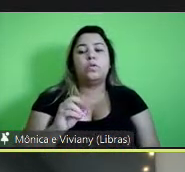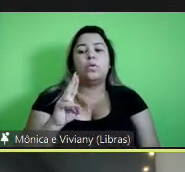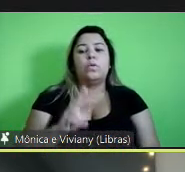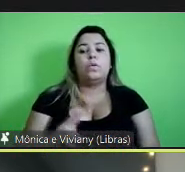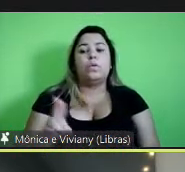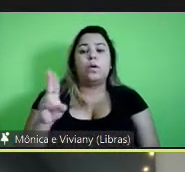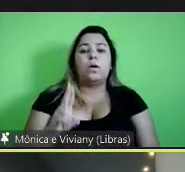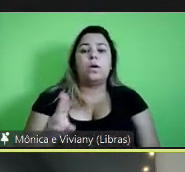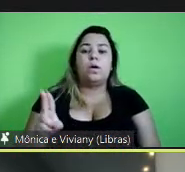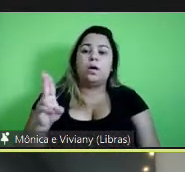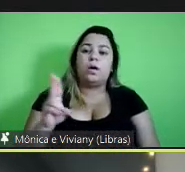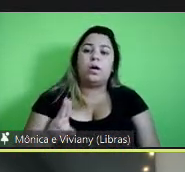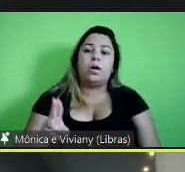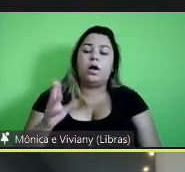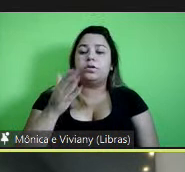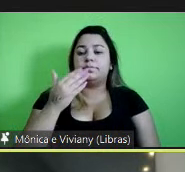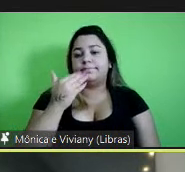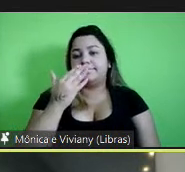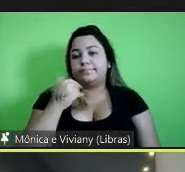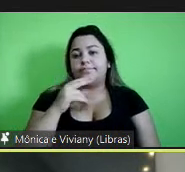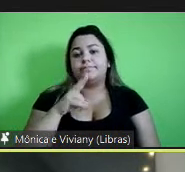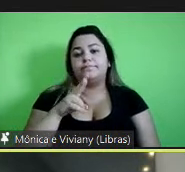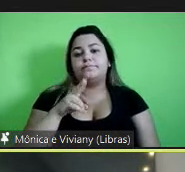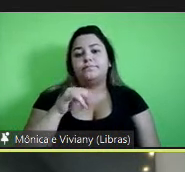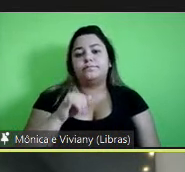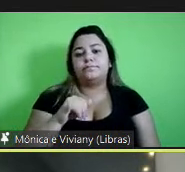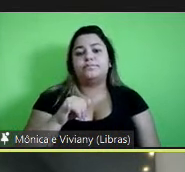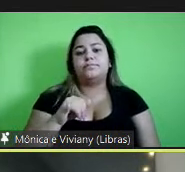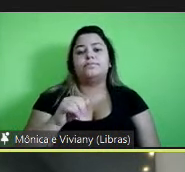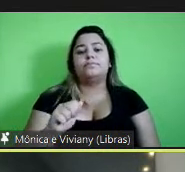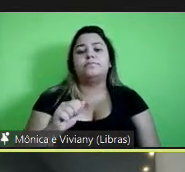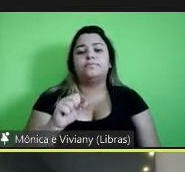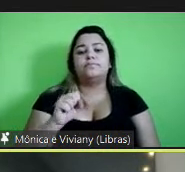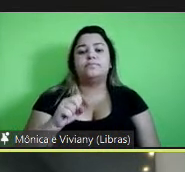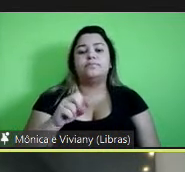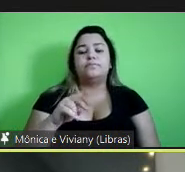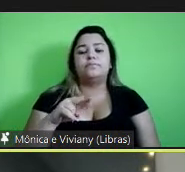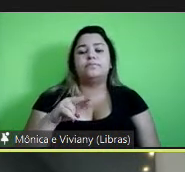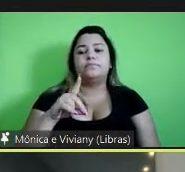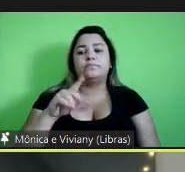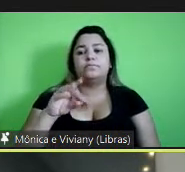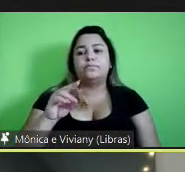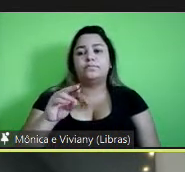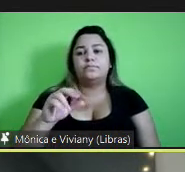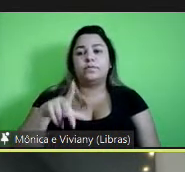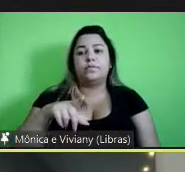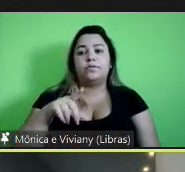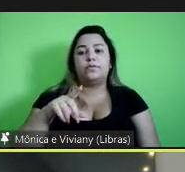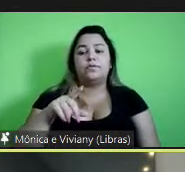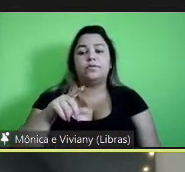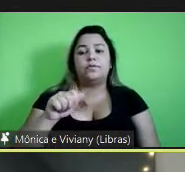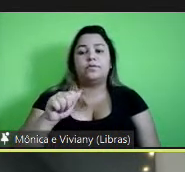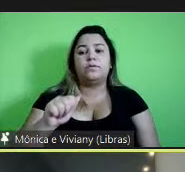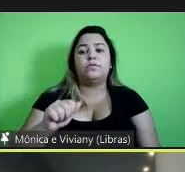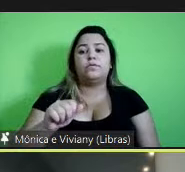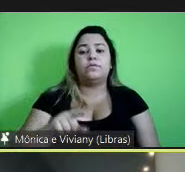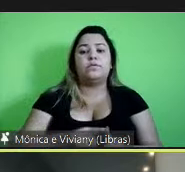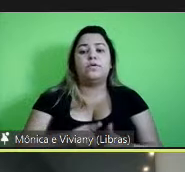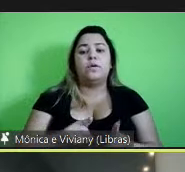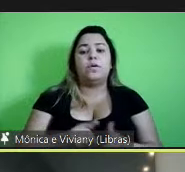have problems in the gastric system using